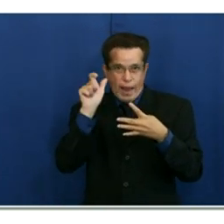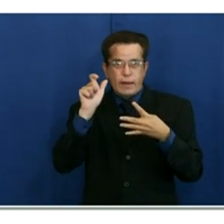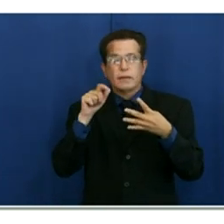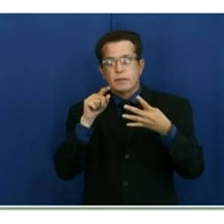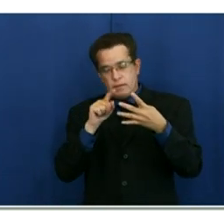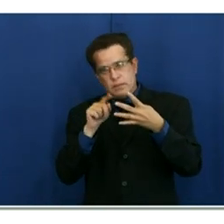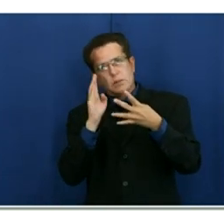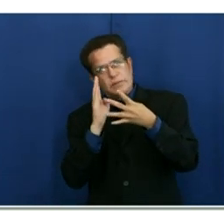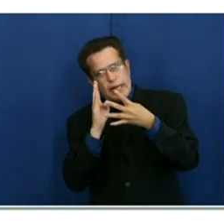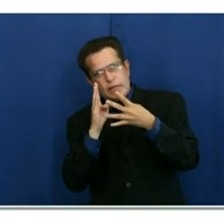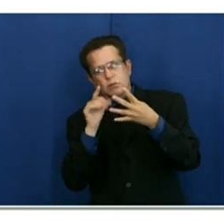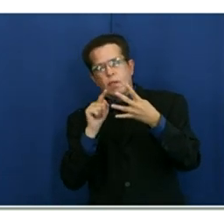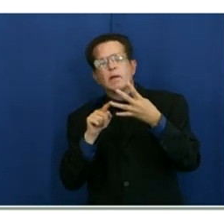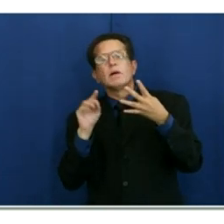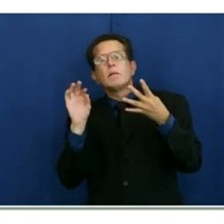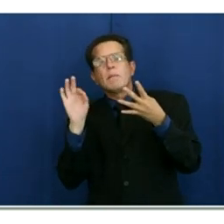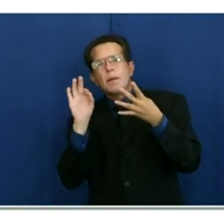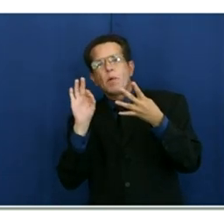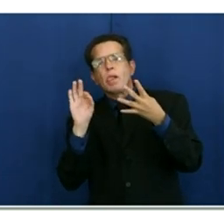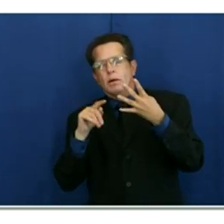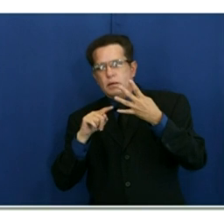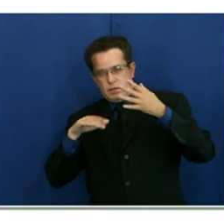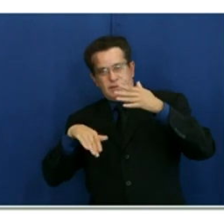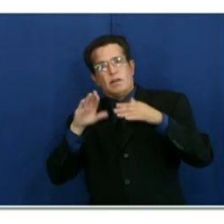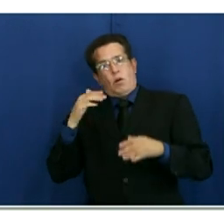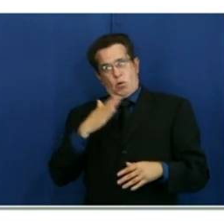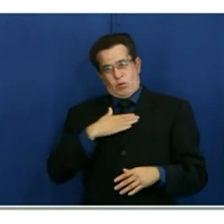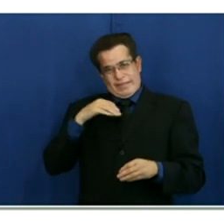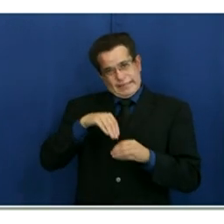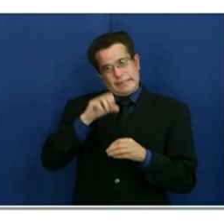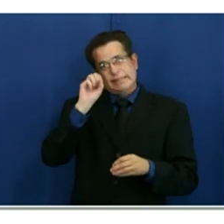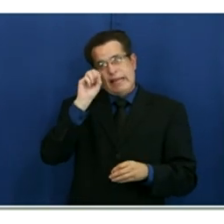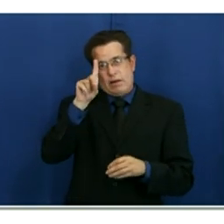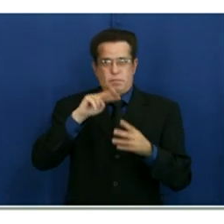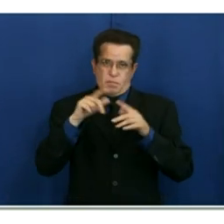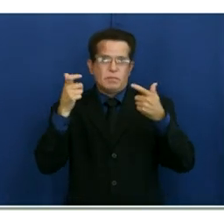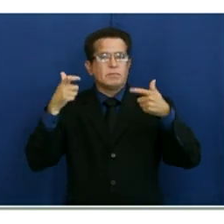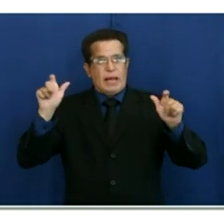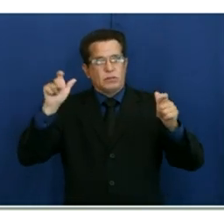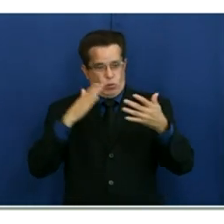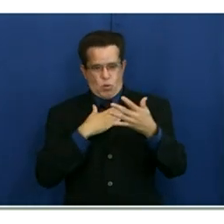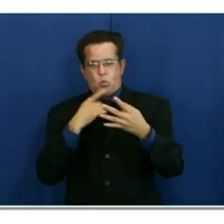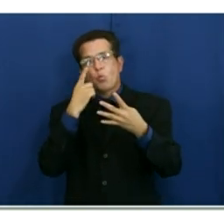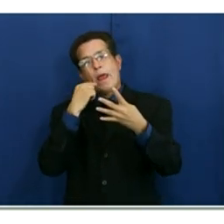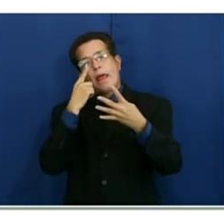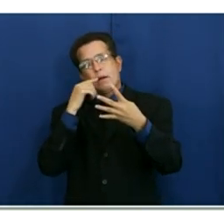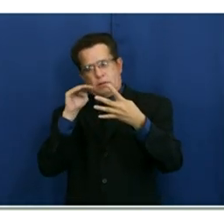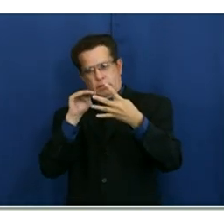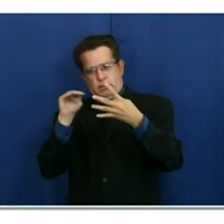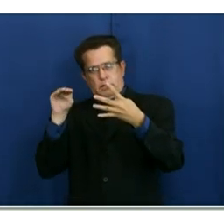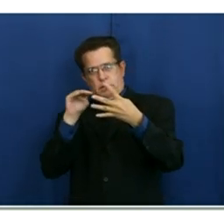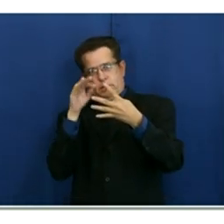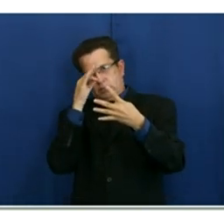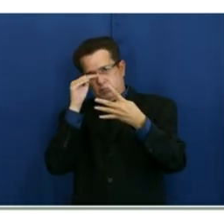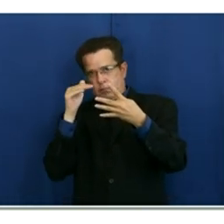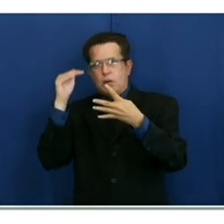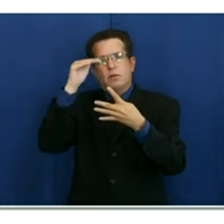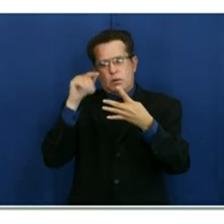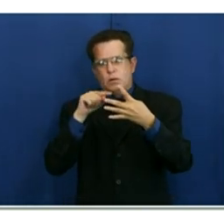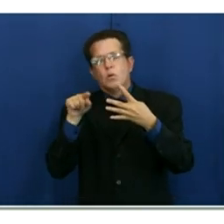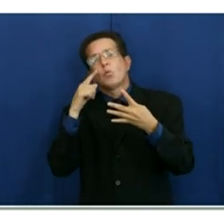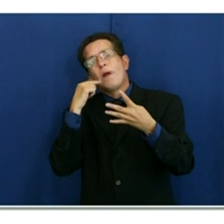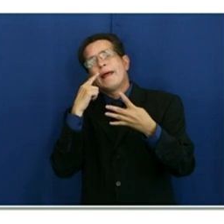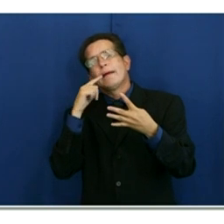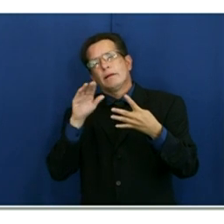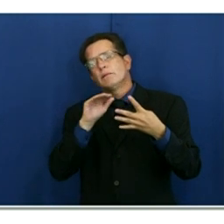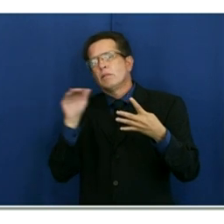substantial, moderate, and minimal. And San Diego is substantial, which is the red tier or tier 2. Now, as of